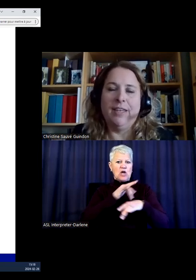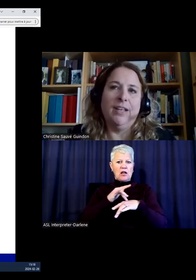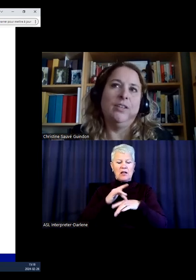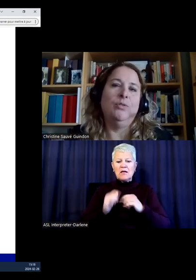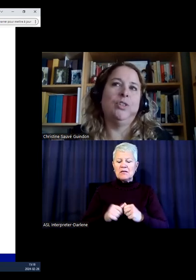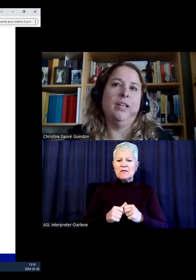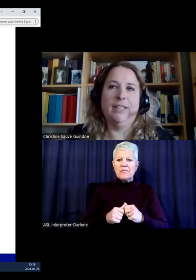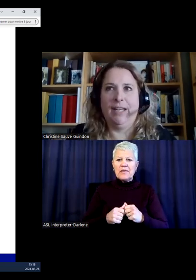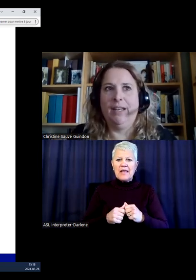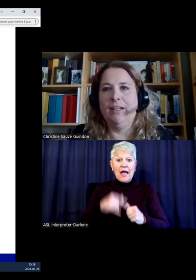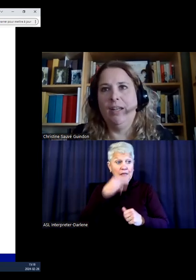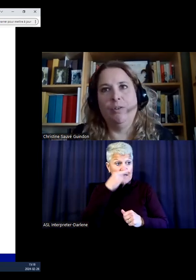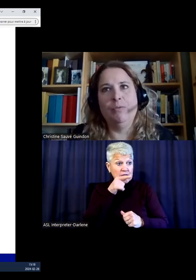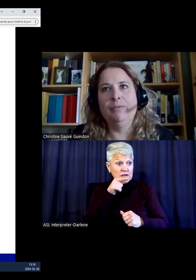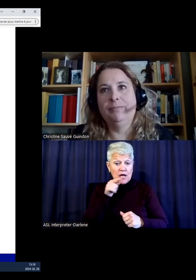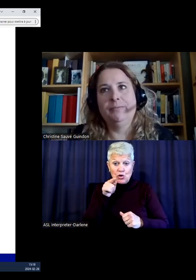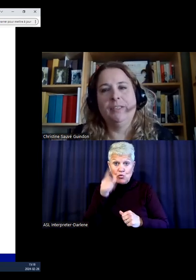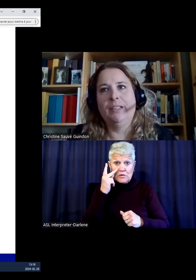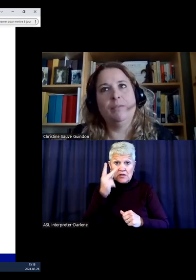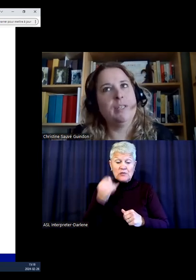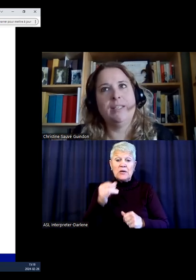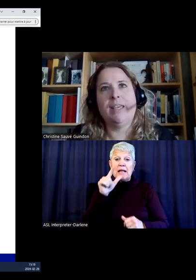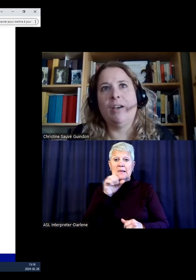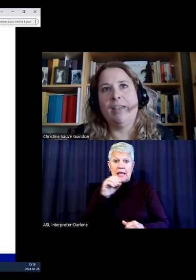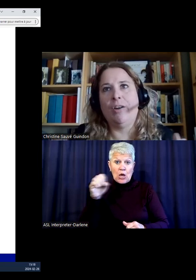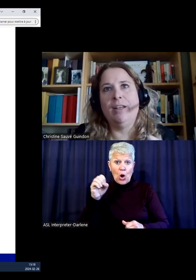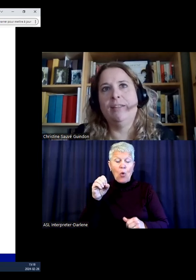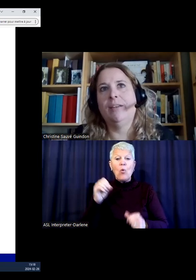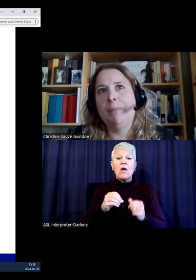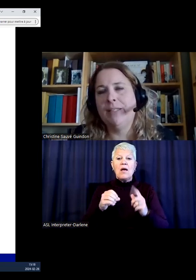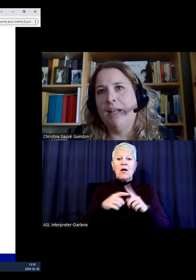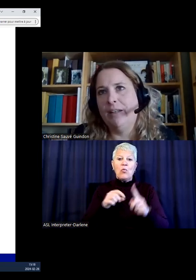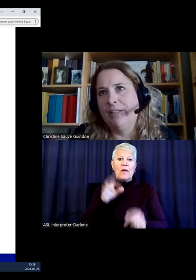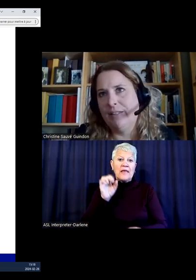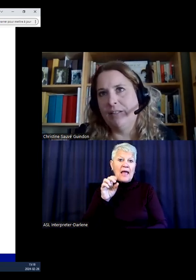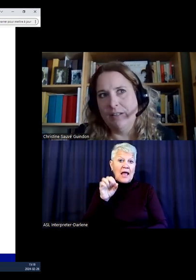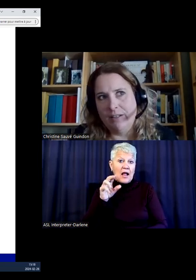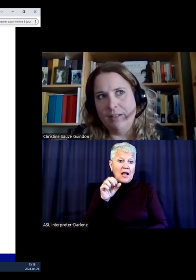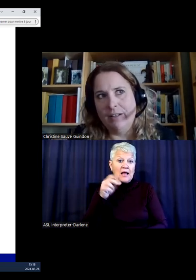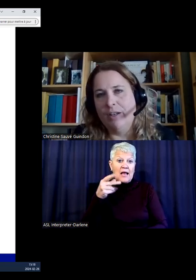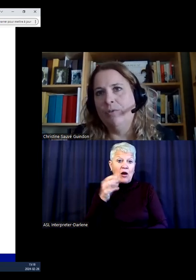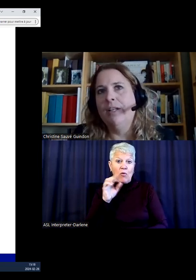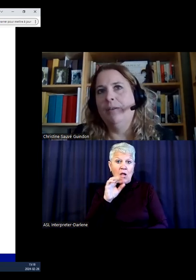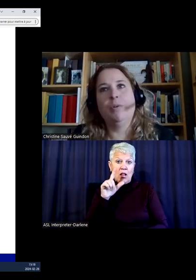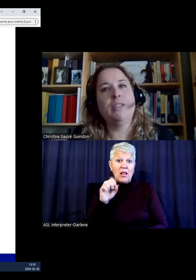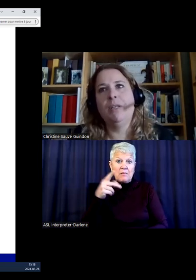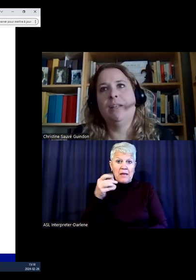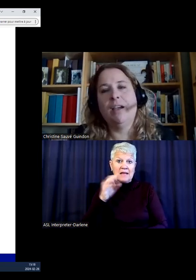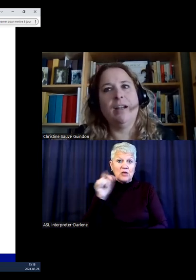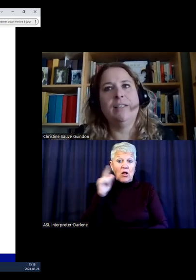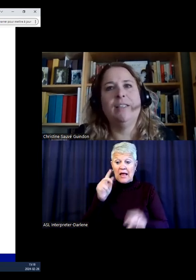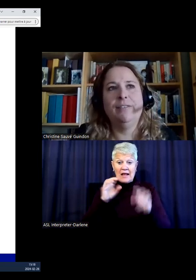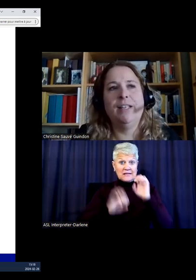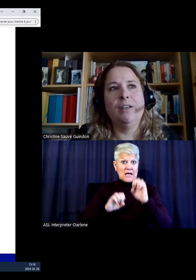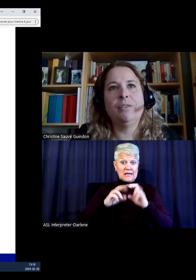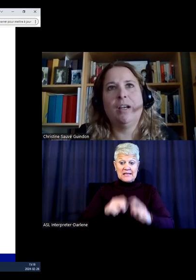And the kids that you saw today, Leo, it's Carole and Pascal assessed Leo. It wasn't me. I